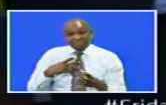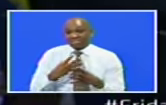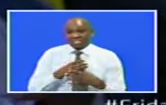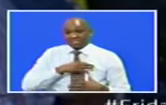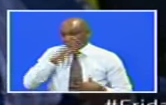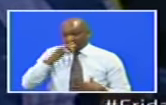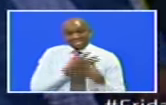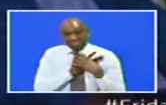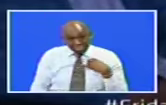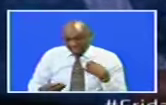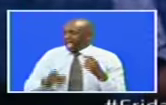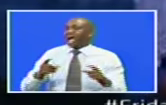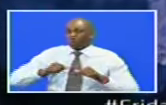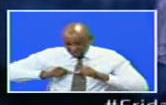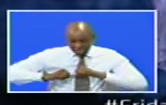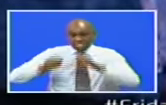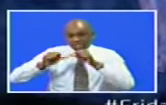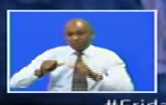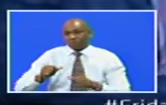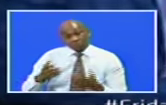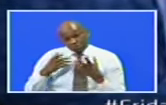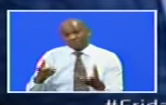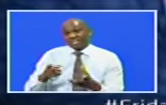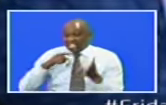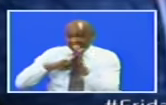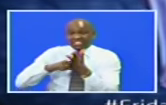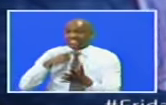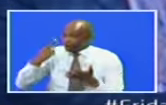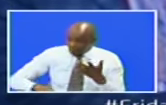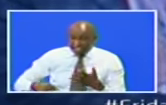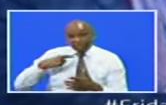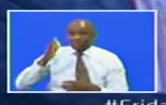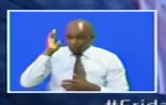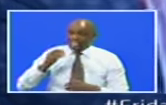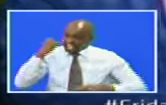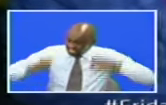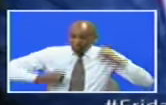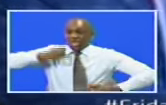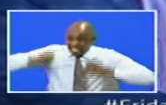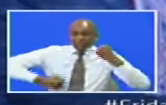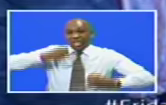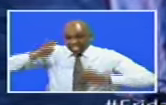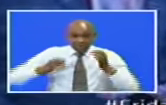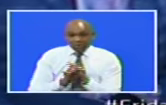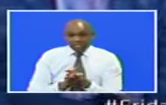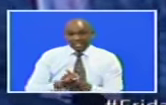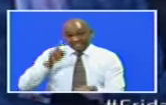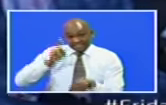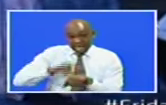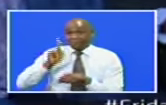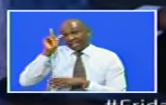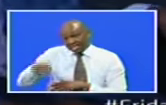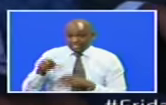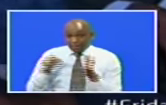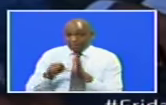of their moods or any of their spirits, and they are, of course, insisting that they're going to be making merry. Perhaps they'll sort themselves out in